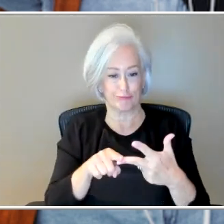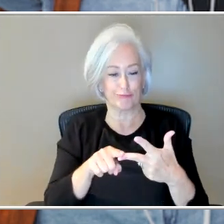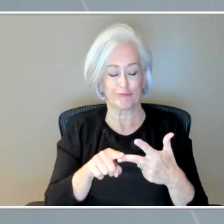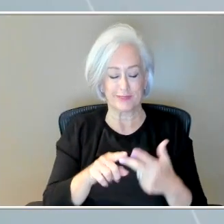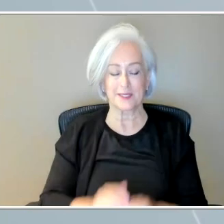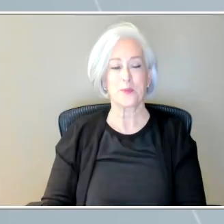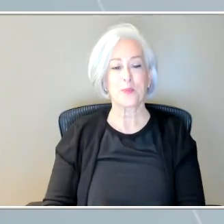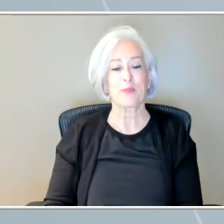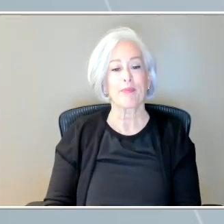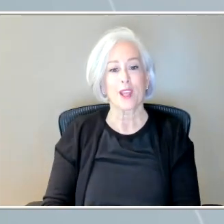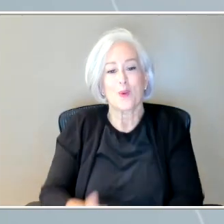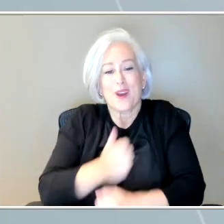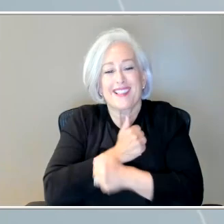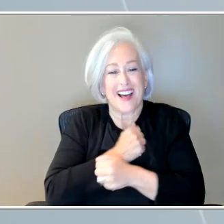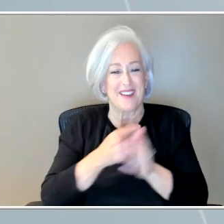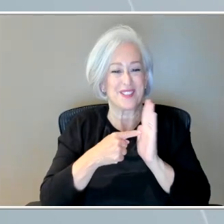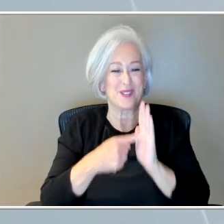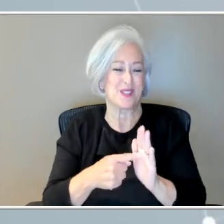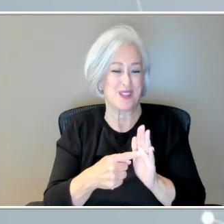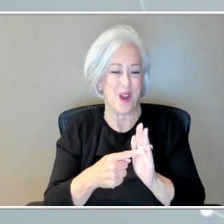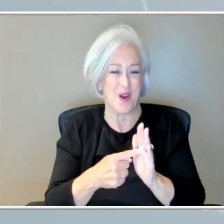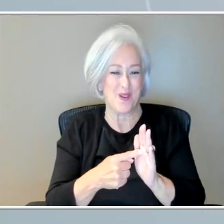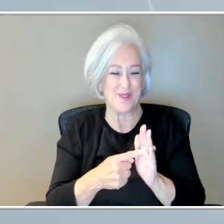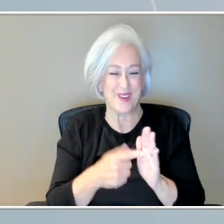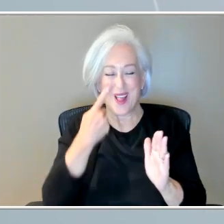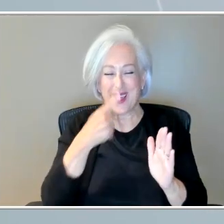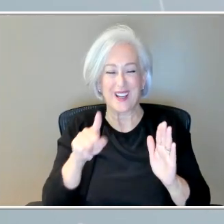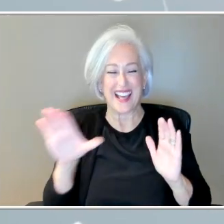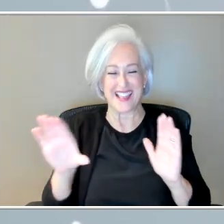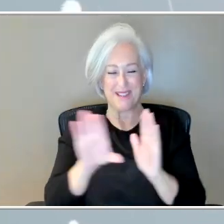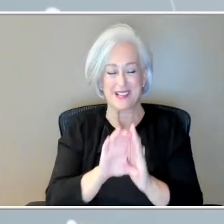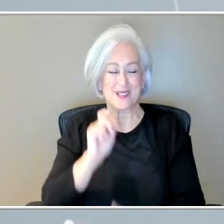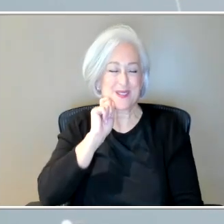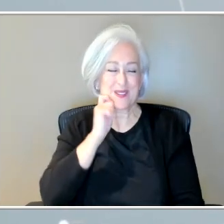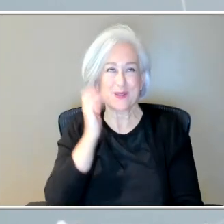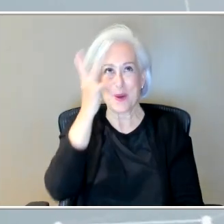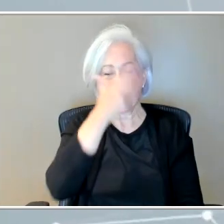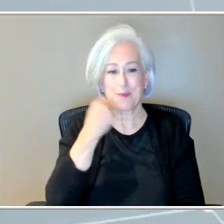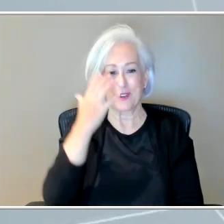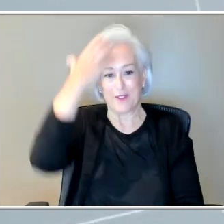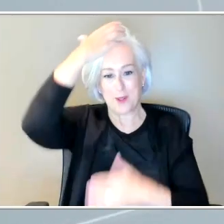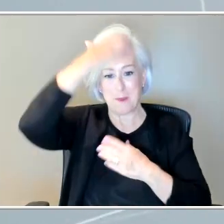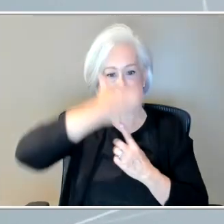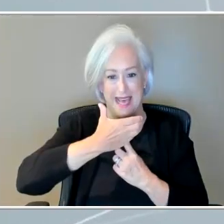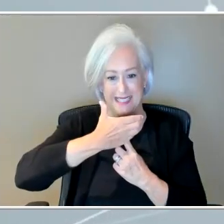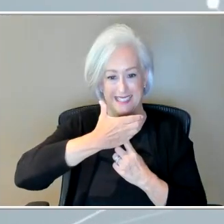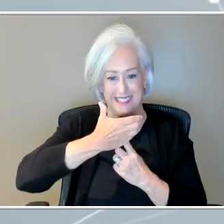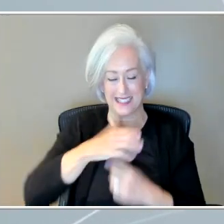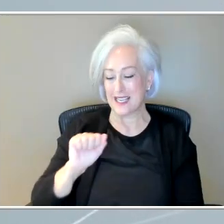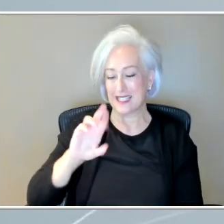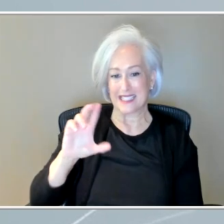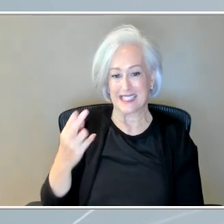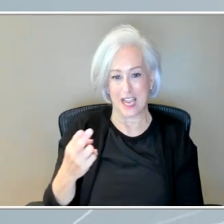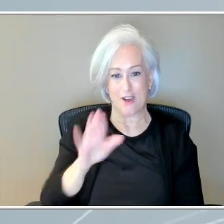we love to show this off. Take a look at these really cool, beautiful masks. Sarah spends her free time, yes, her